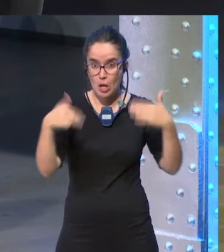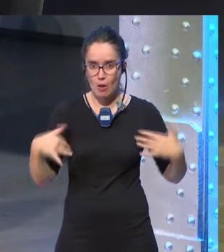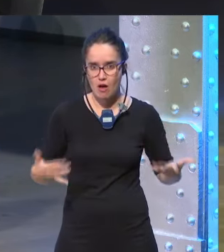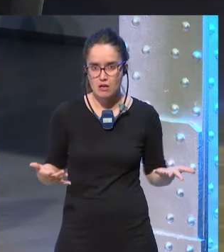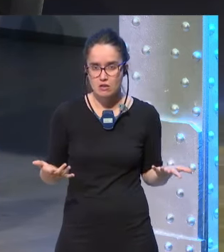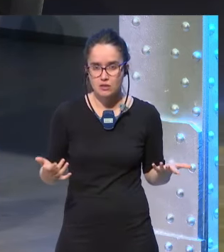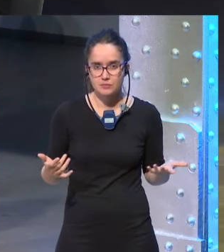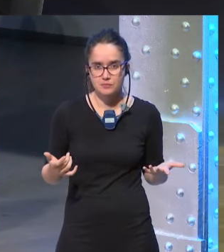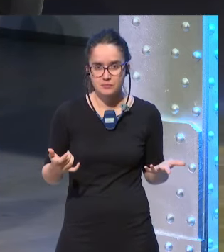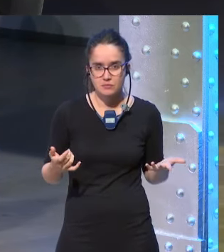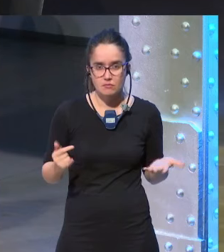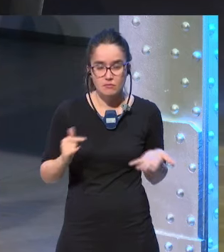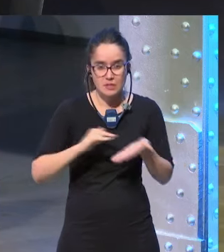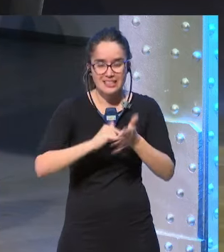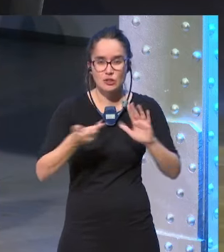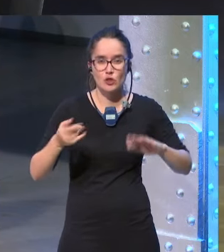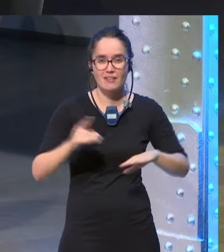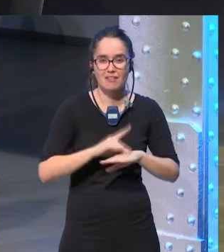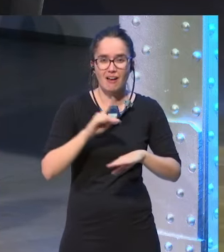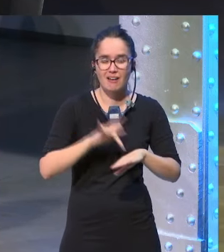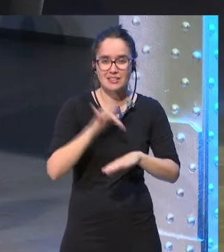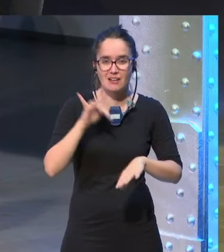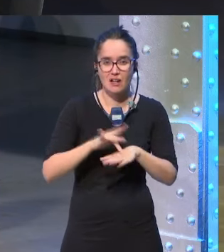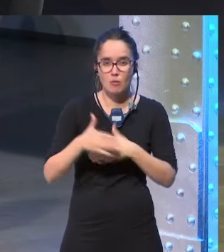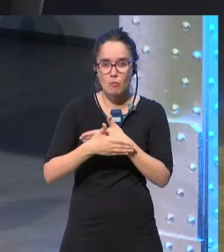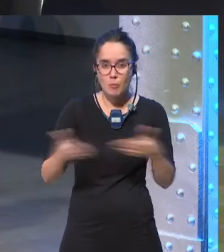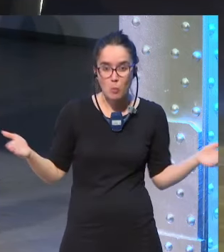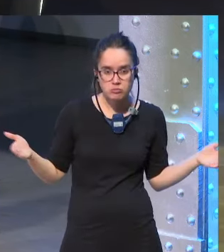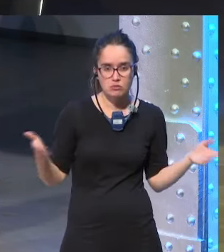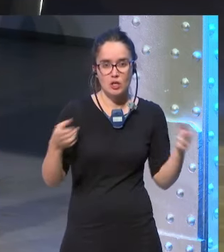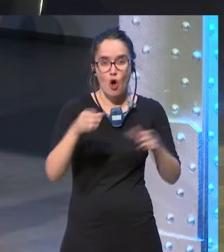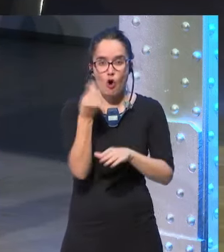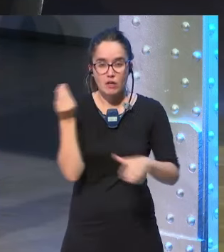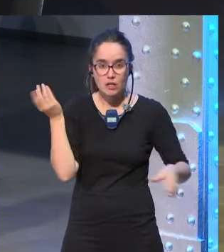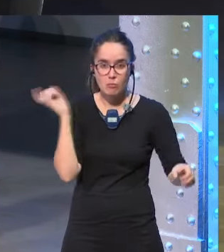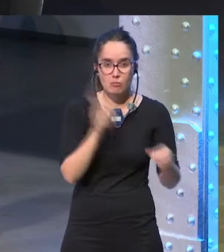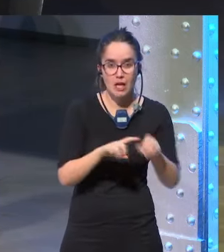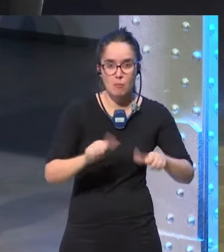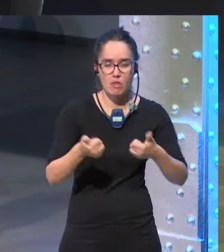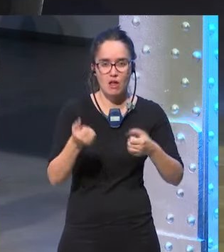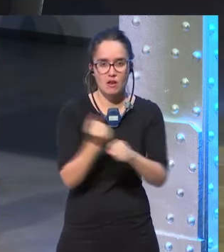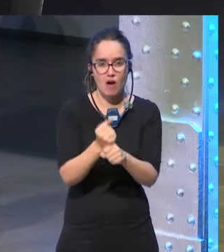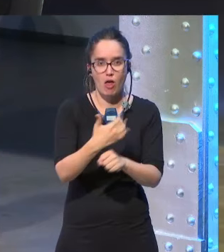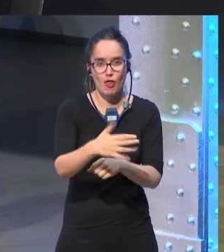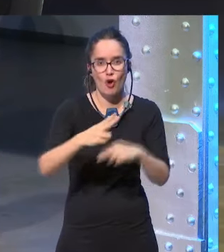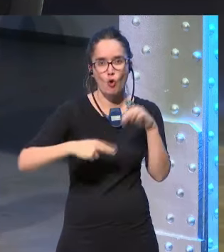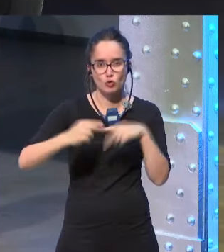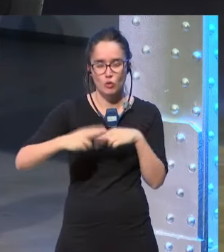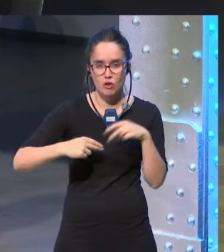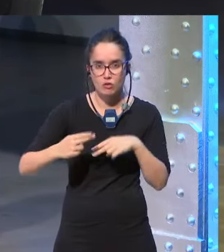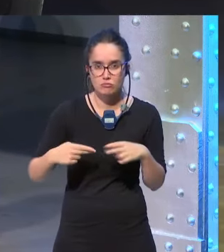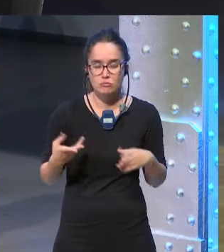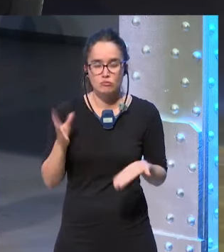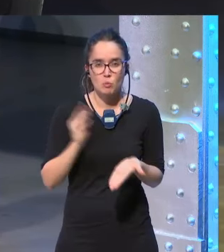also opening the construction to many young people that are inherently connected by the, you know, their mobile phones, etc., to